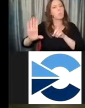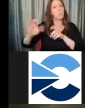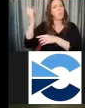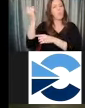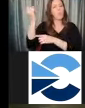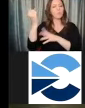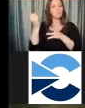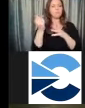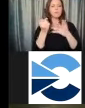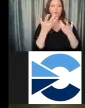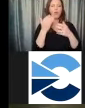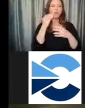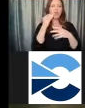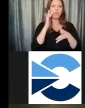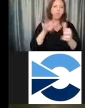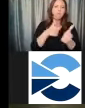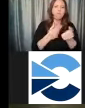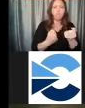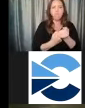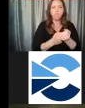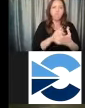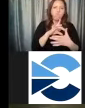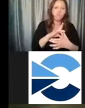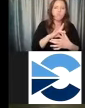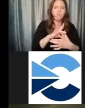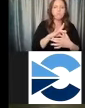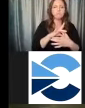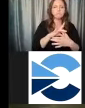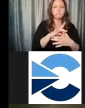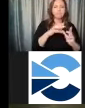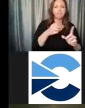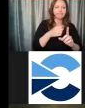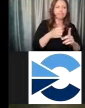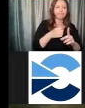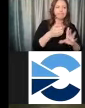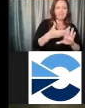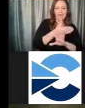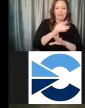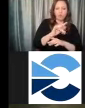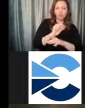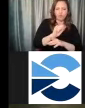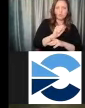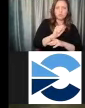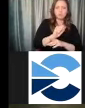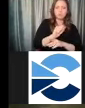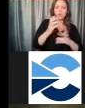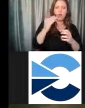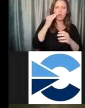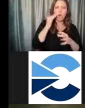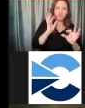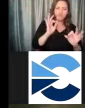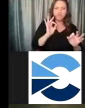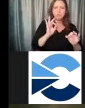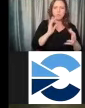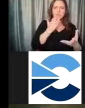some meat behind or some depth behind the tools that we were suggesting to be used. So we